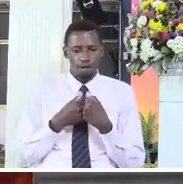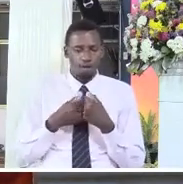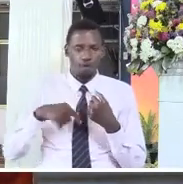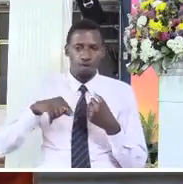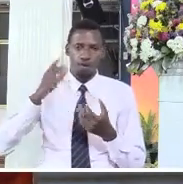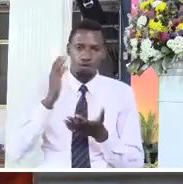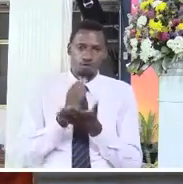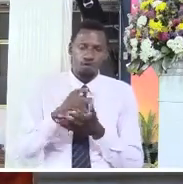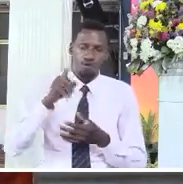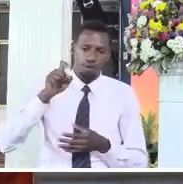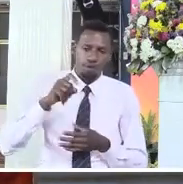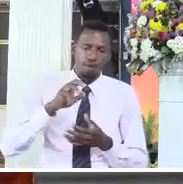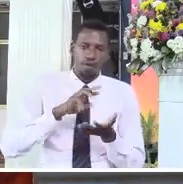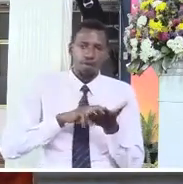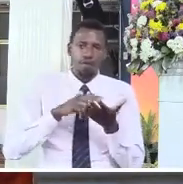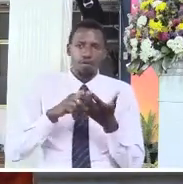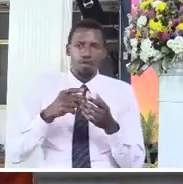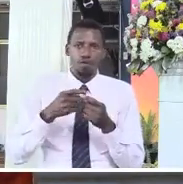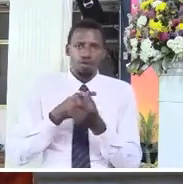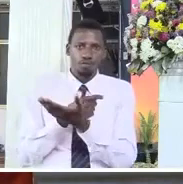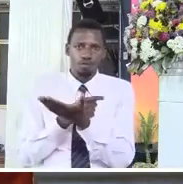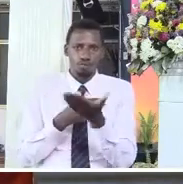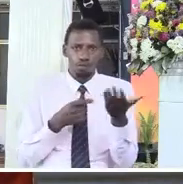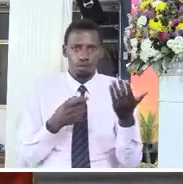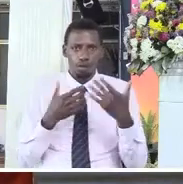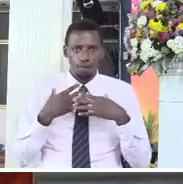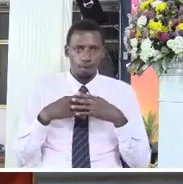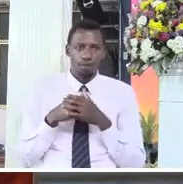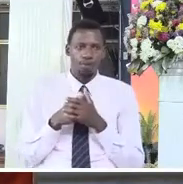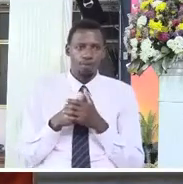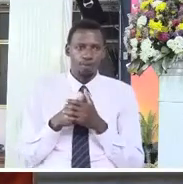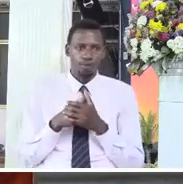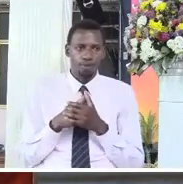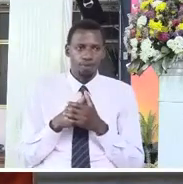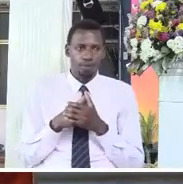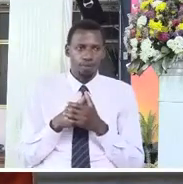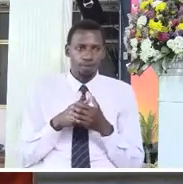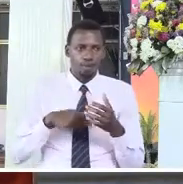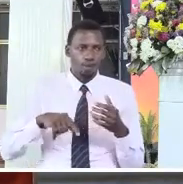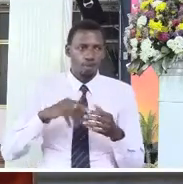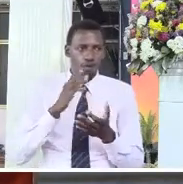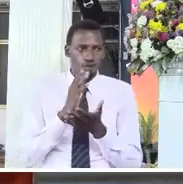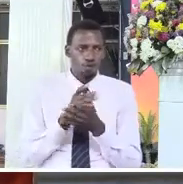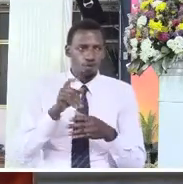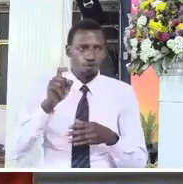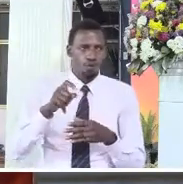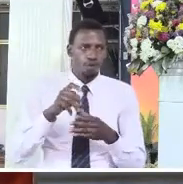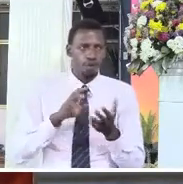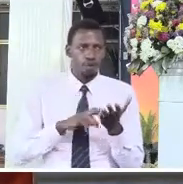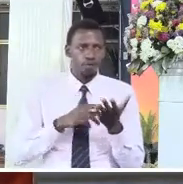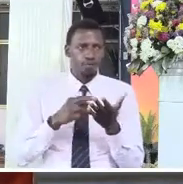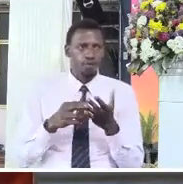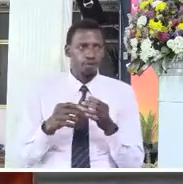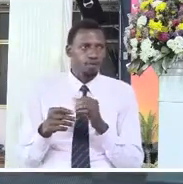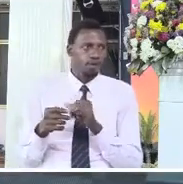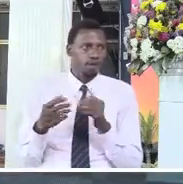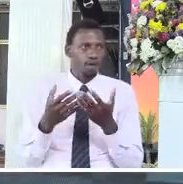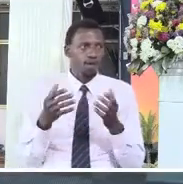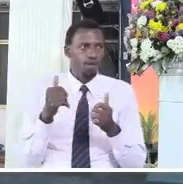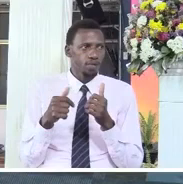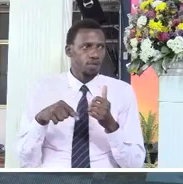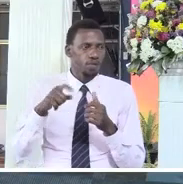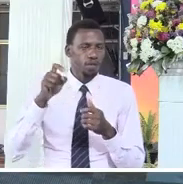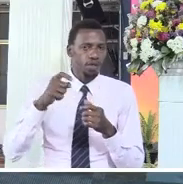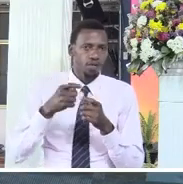resources from you people, and yeah, we really need resources. Something else that I can say we need from